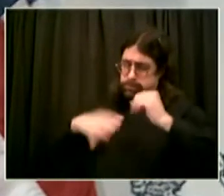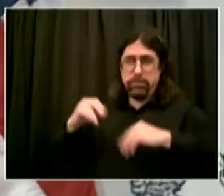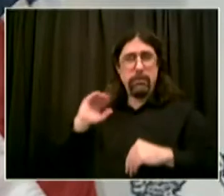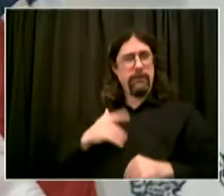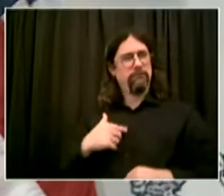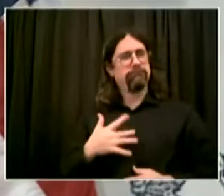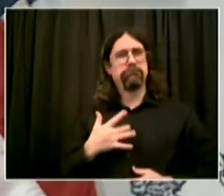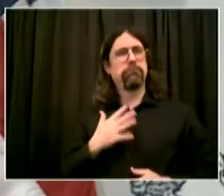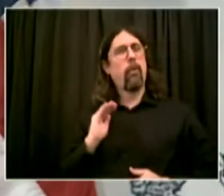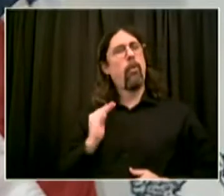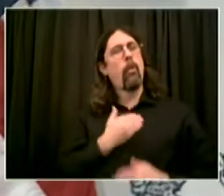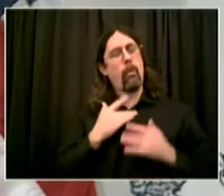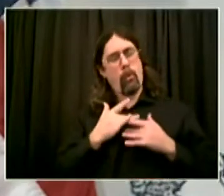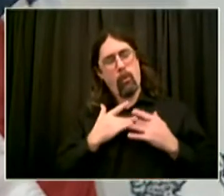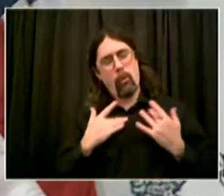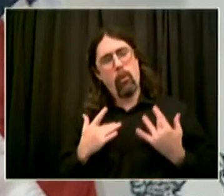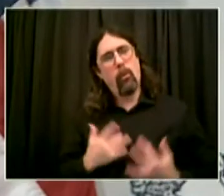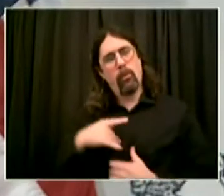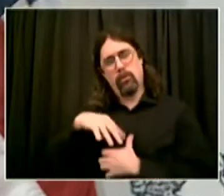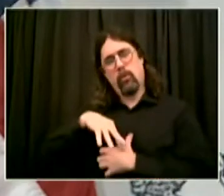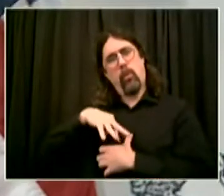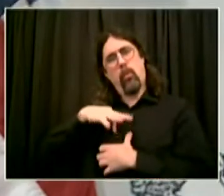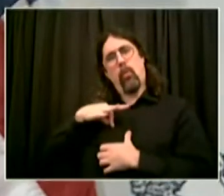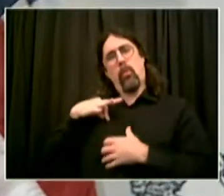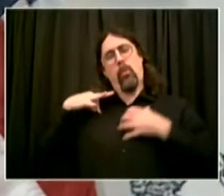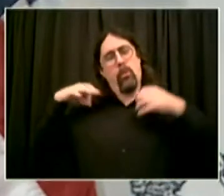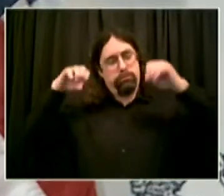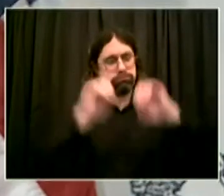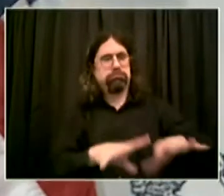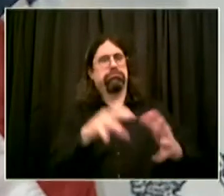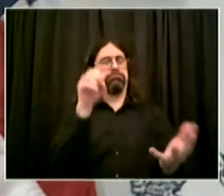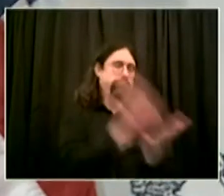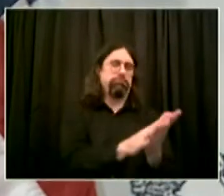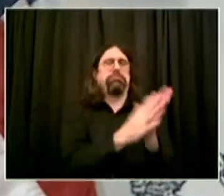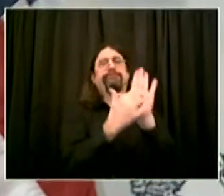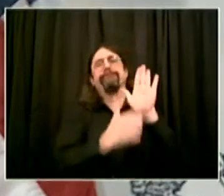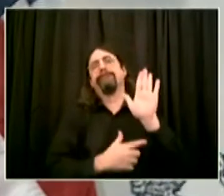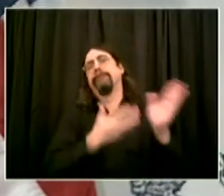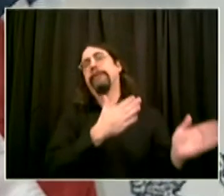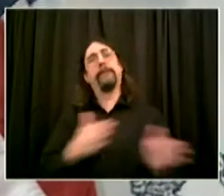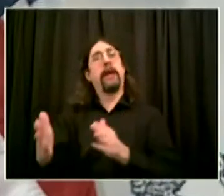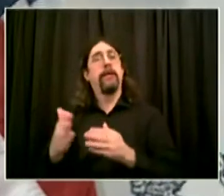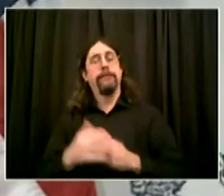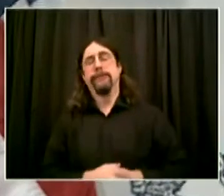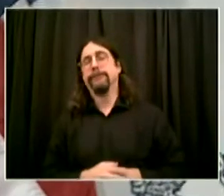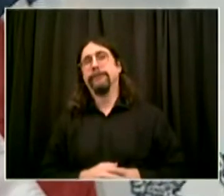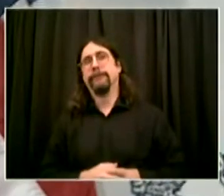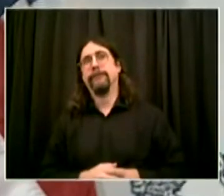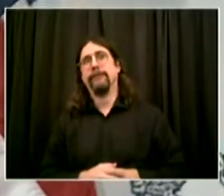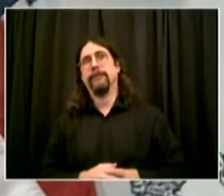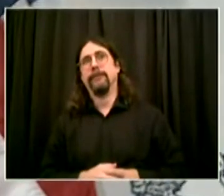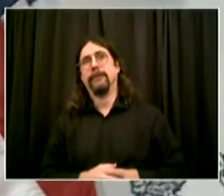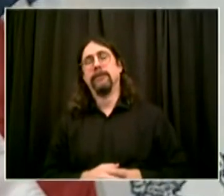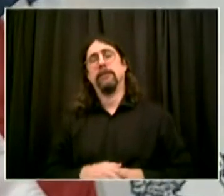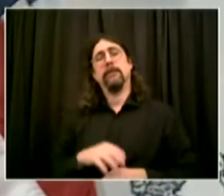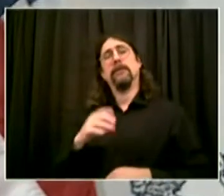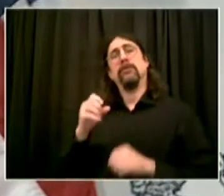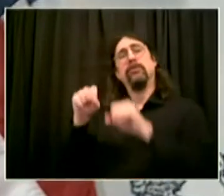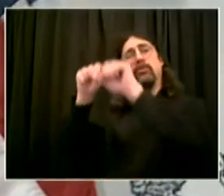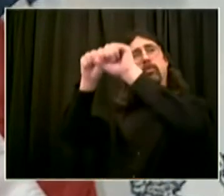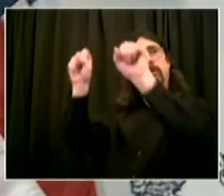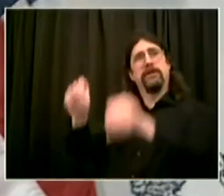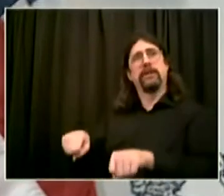precinct commander should stay on the job longer, if they're effective, if they're bonded with the community. That's a real question. I've heard that for years.